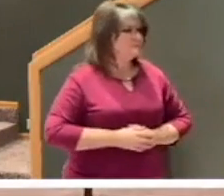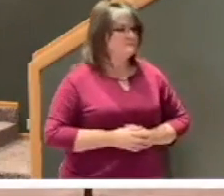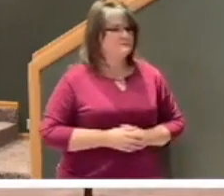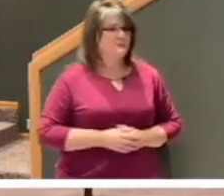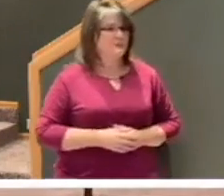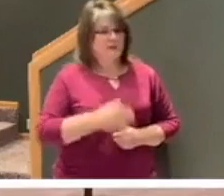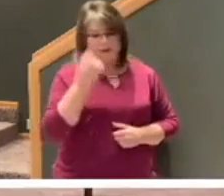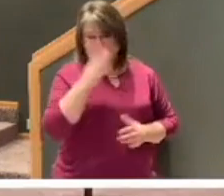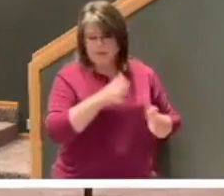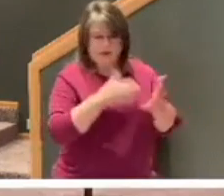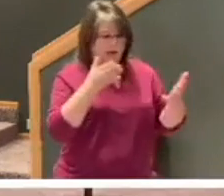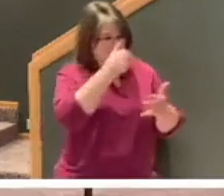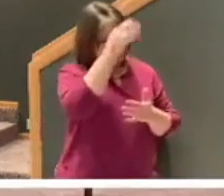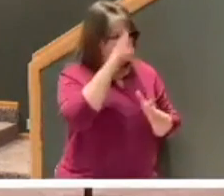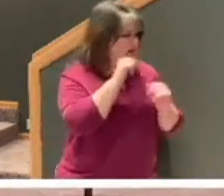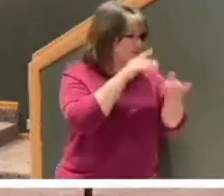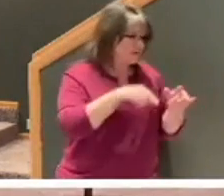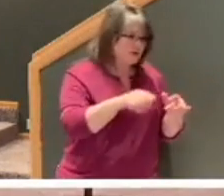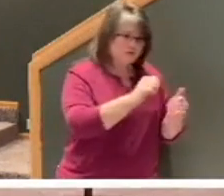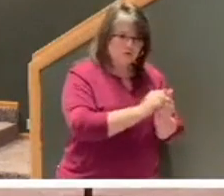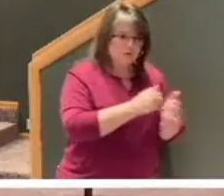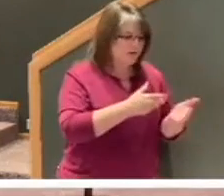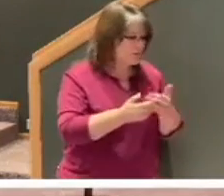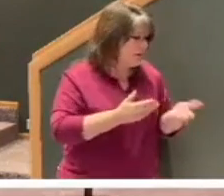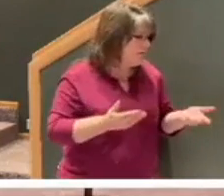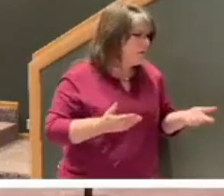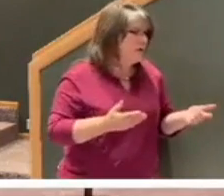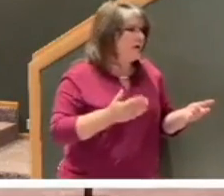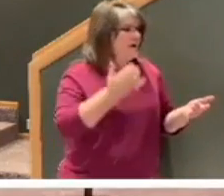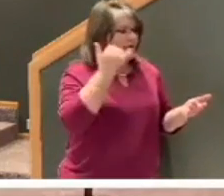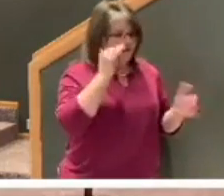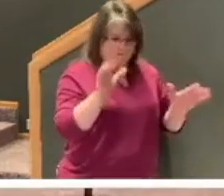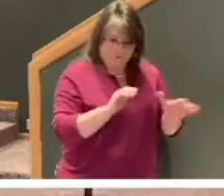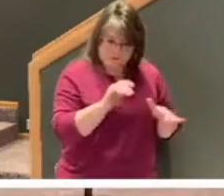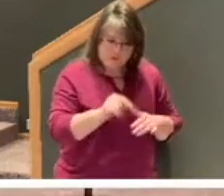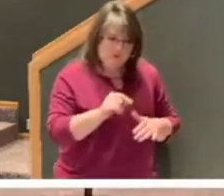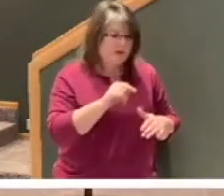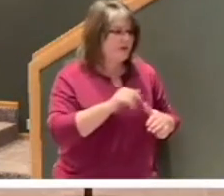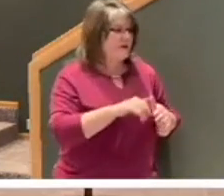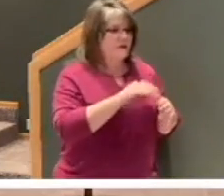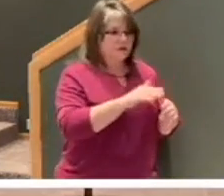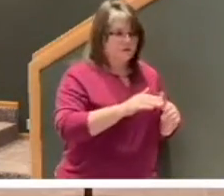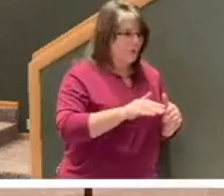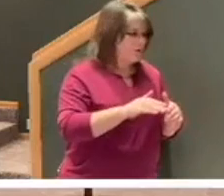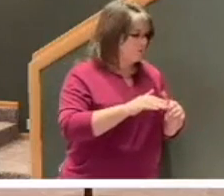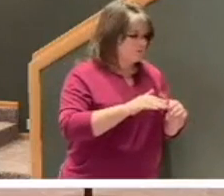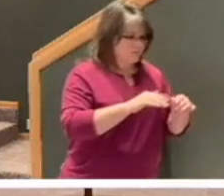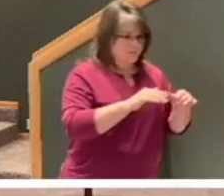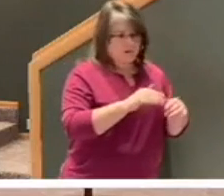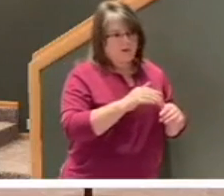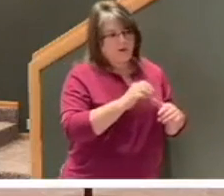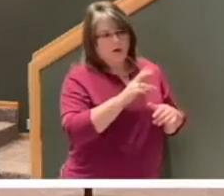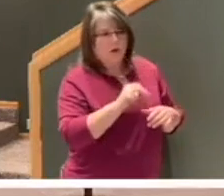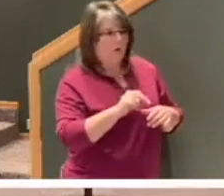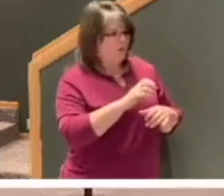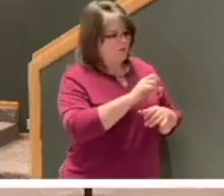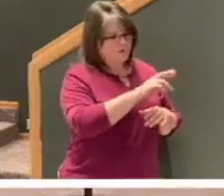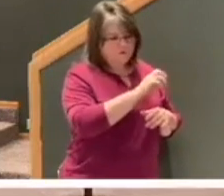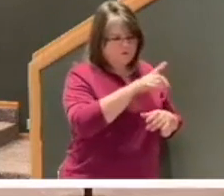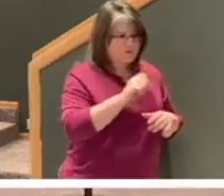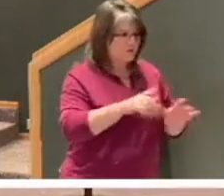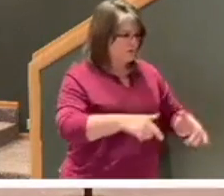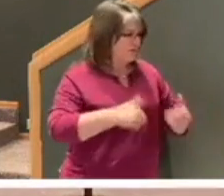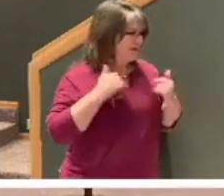I don't care how much God has blessed you with or whatever, if you're doing it in your own little circle, you're living